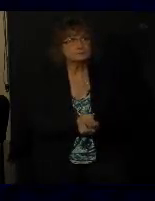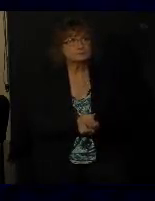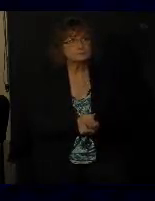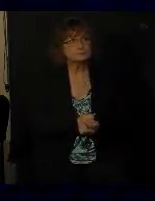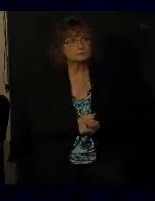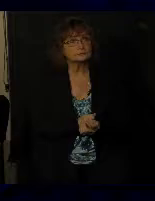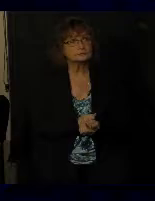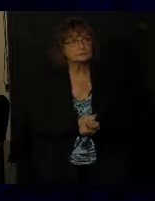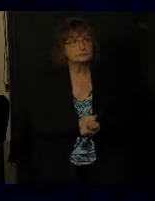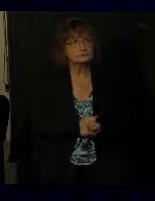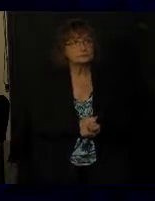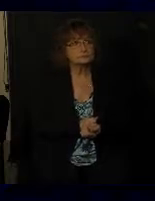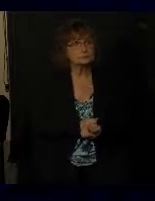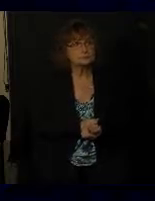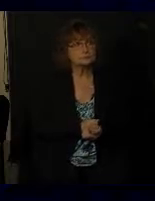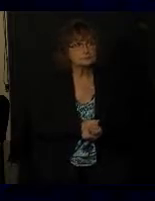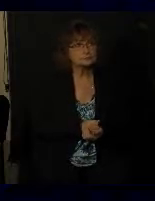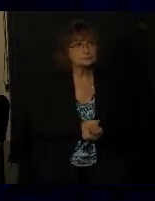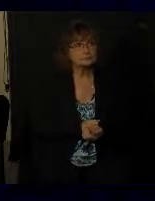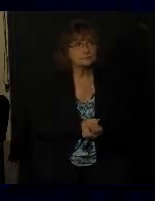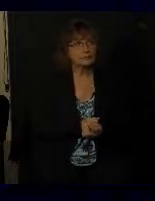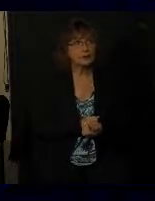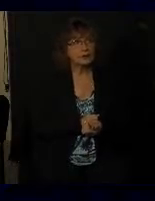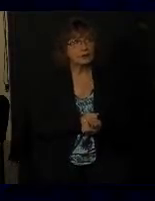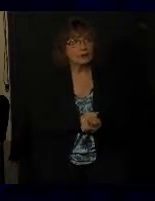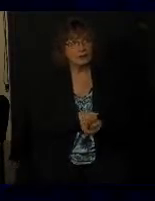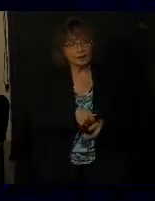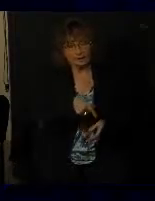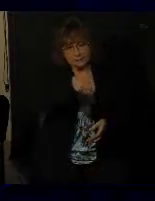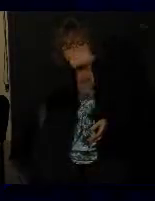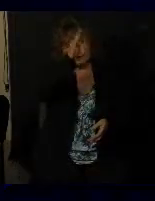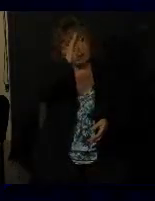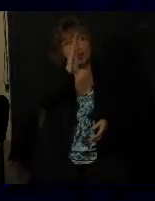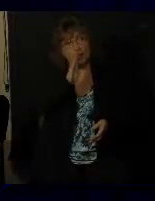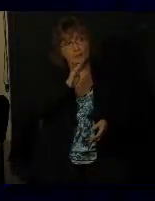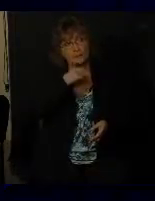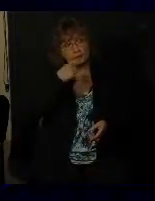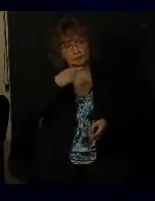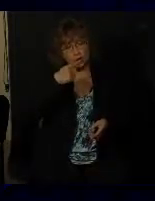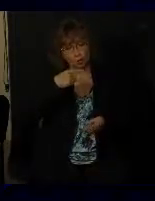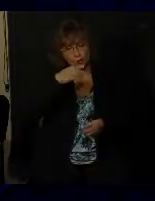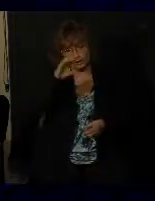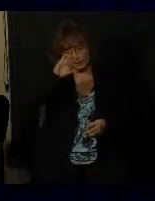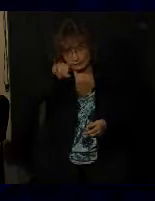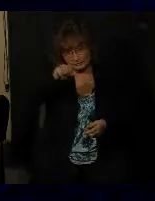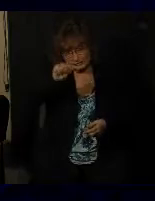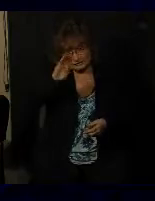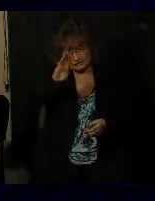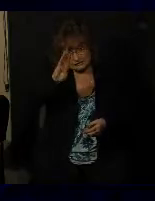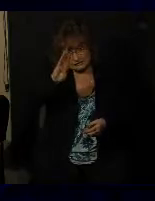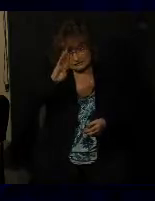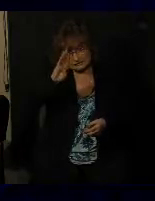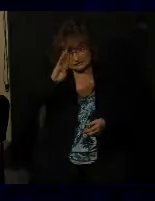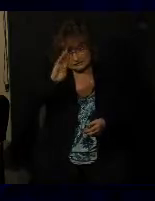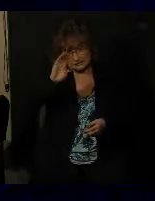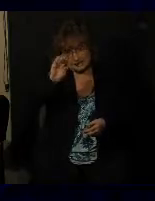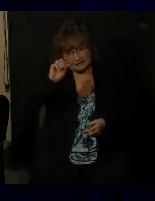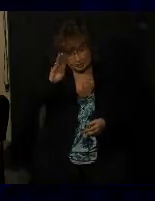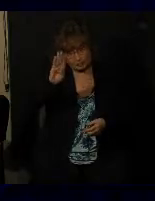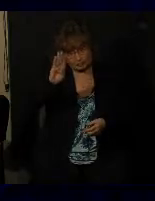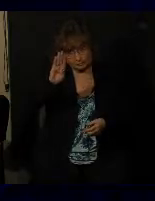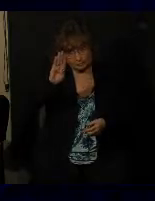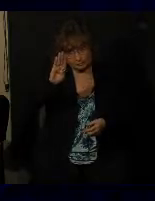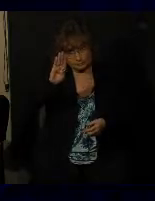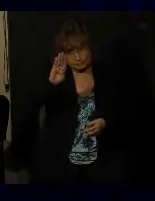at this time, historically, to those people. then it is fully and